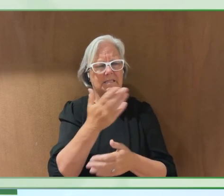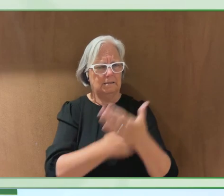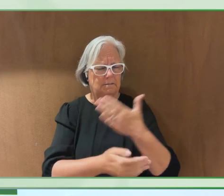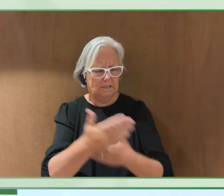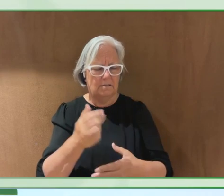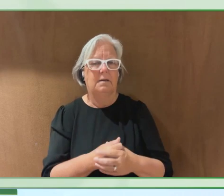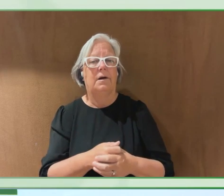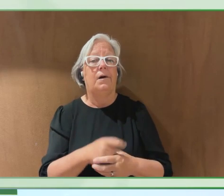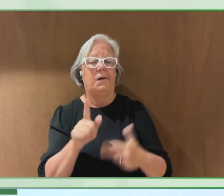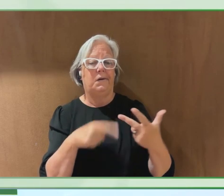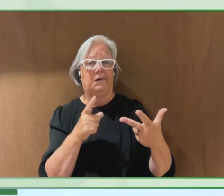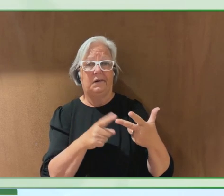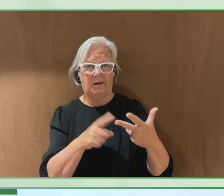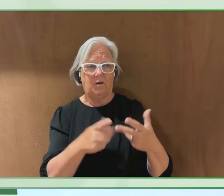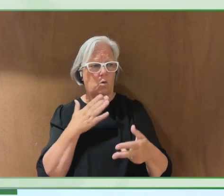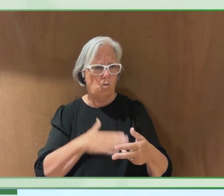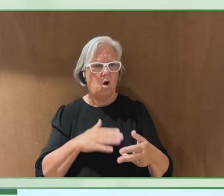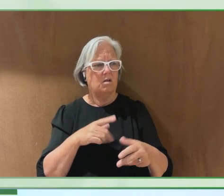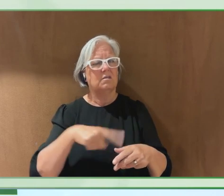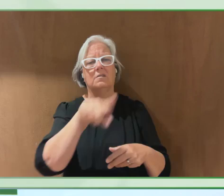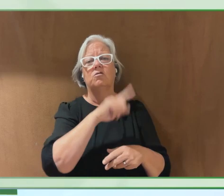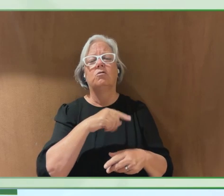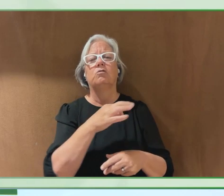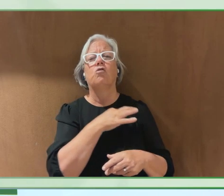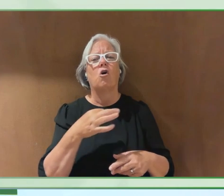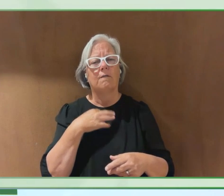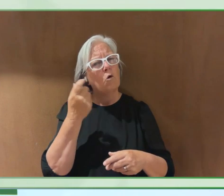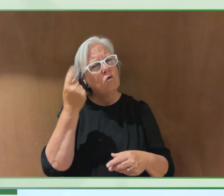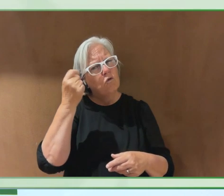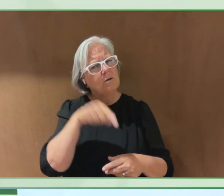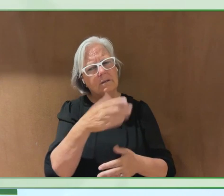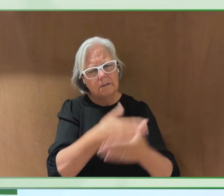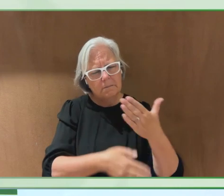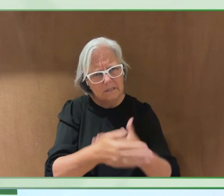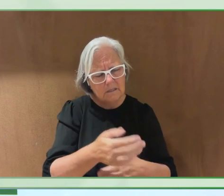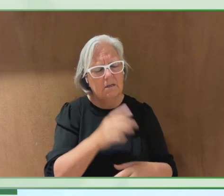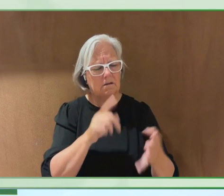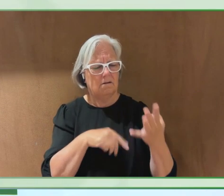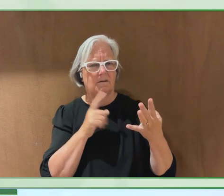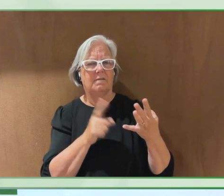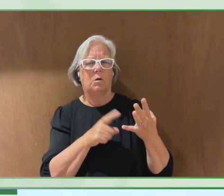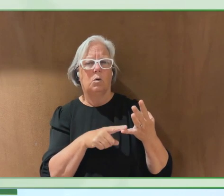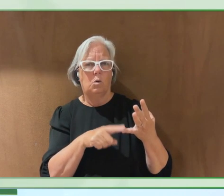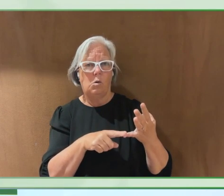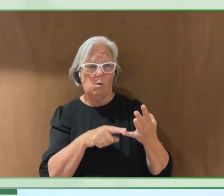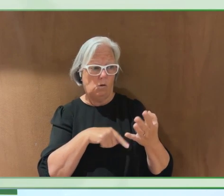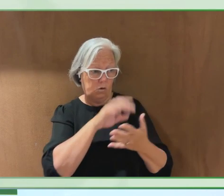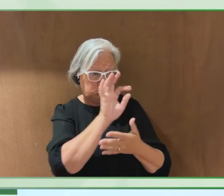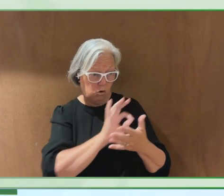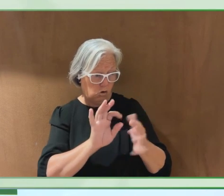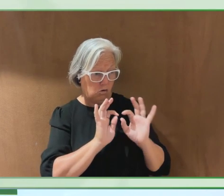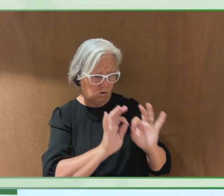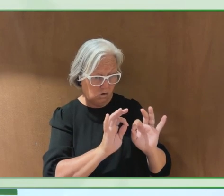workplace and staff. And fourth, once they have architecture built, policy spelled out, then place persons with disabilities in those